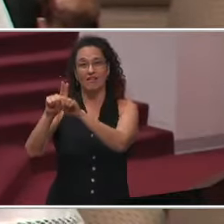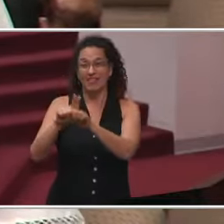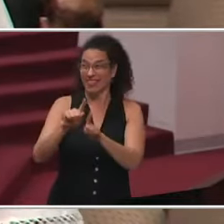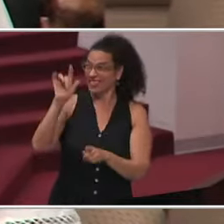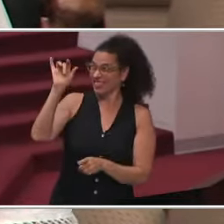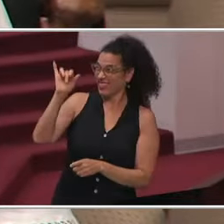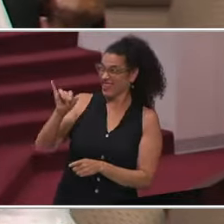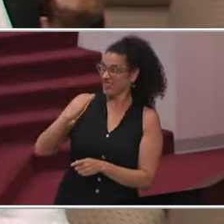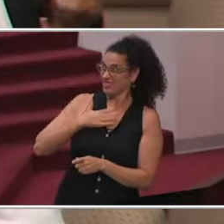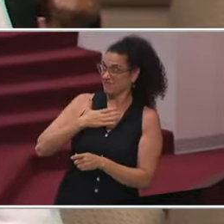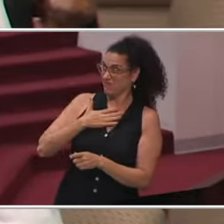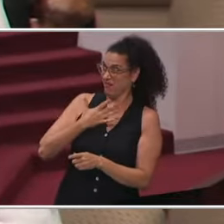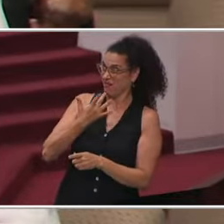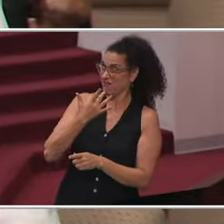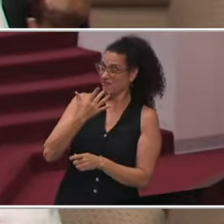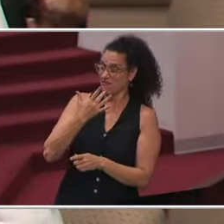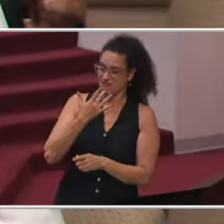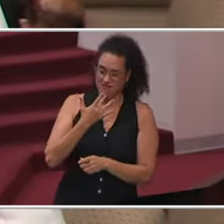plea,